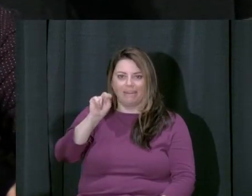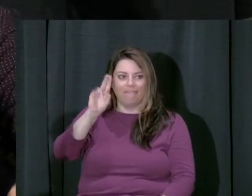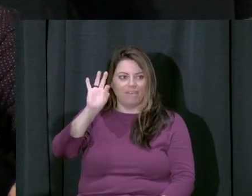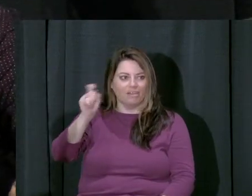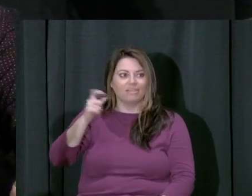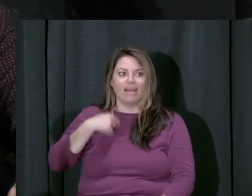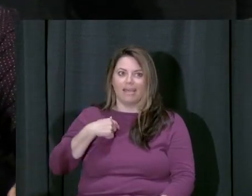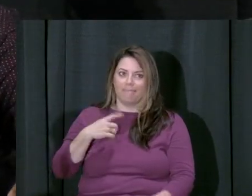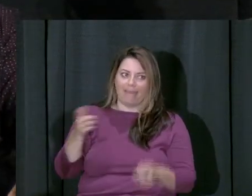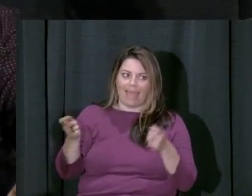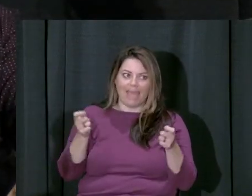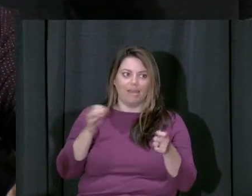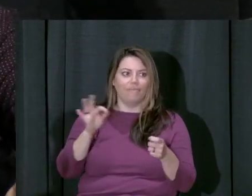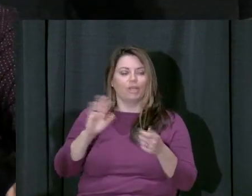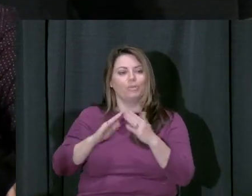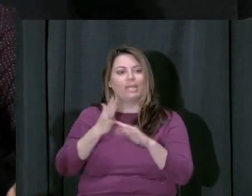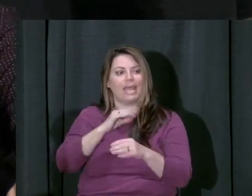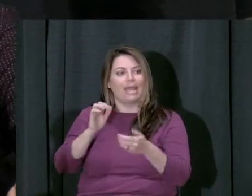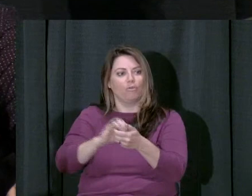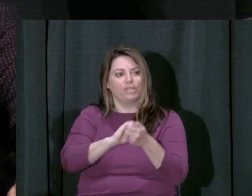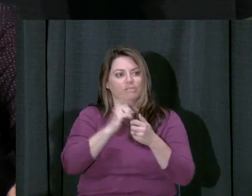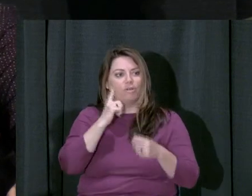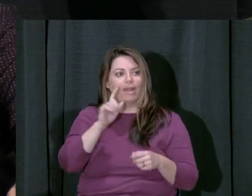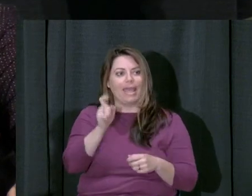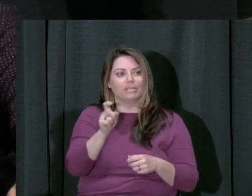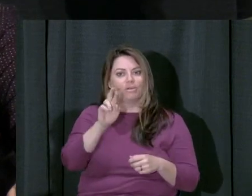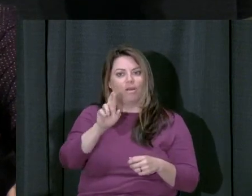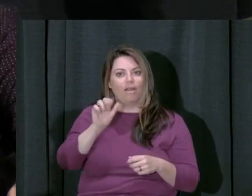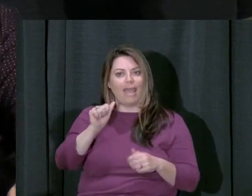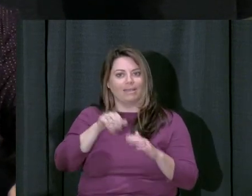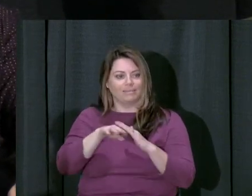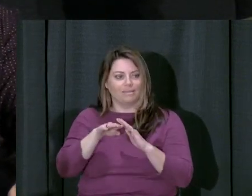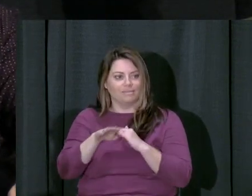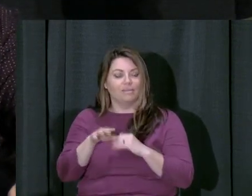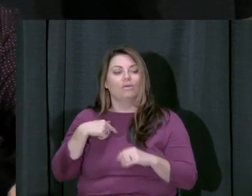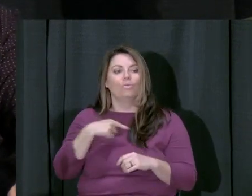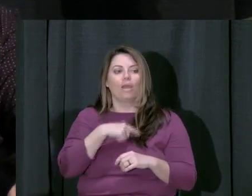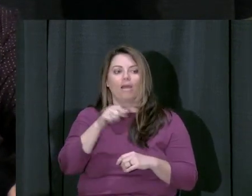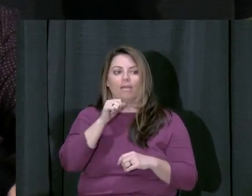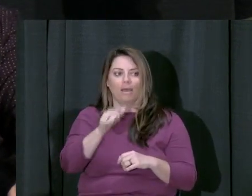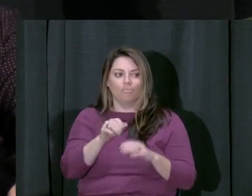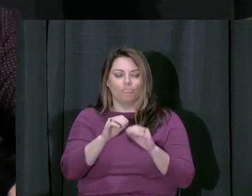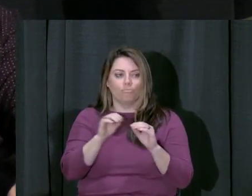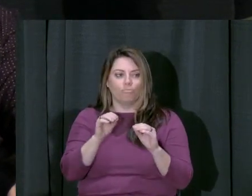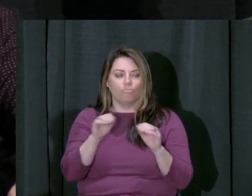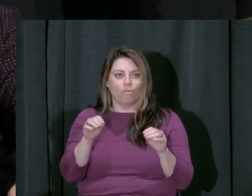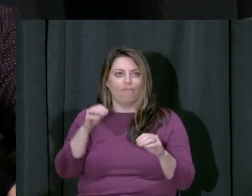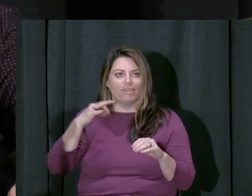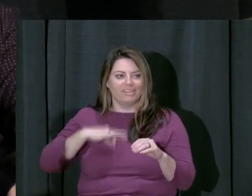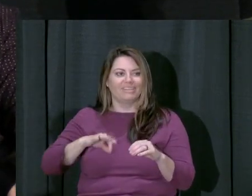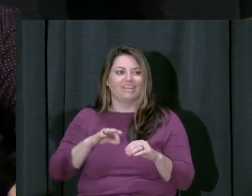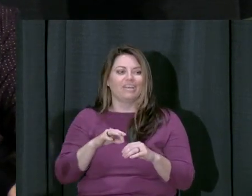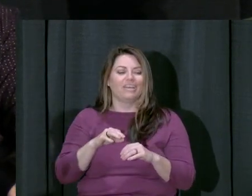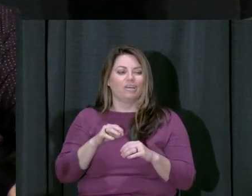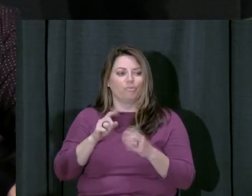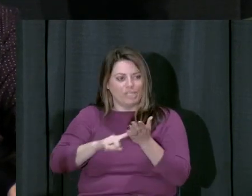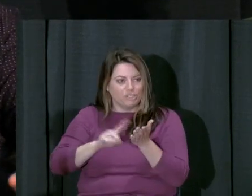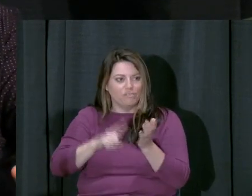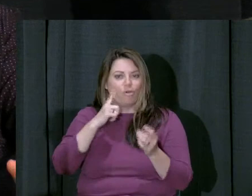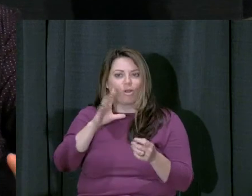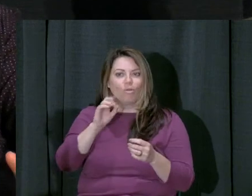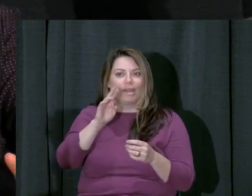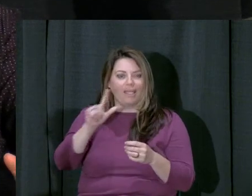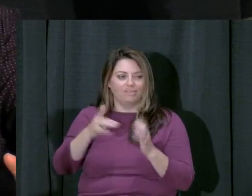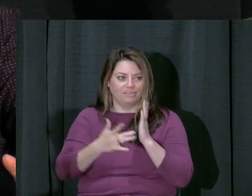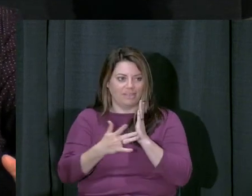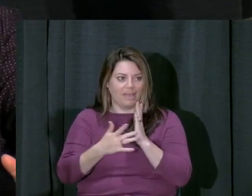head of community and outreach for XR Access. We are a nonprofit research initiative of Cornell Tech focused on making